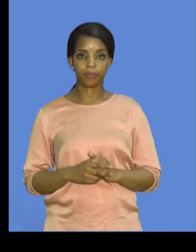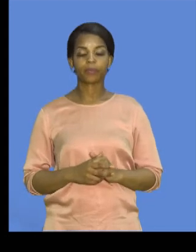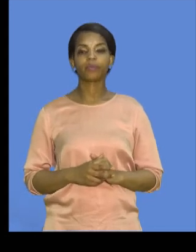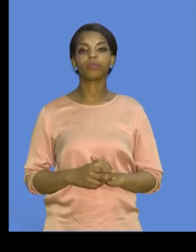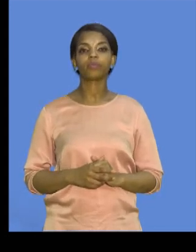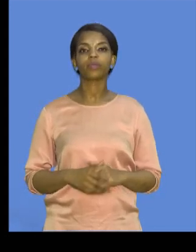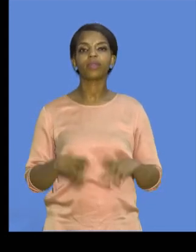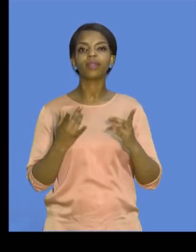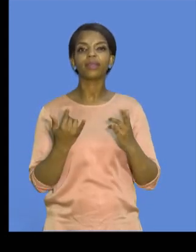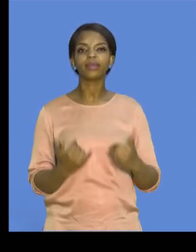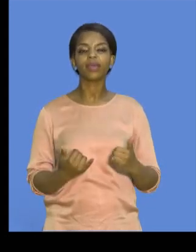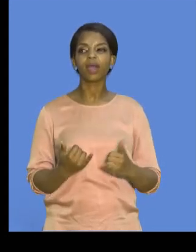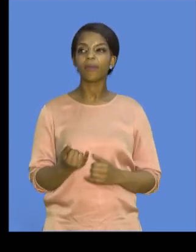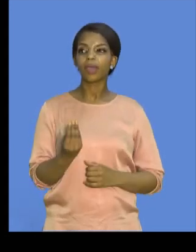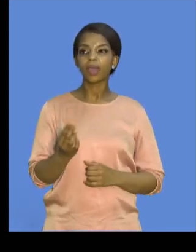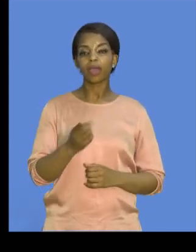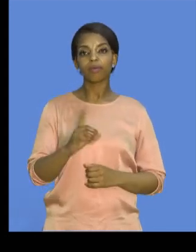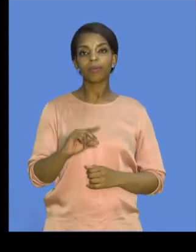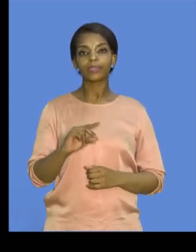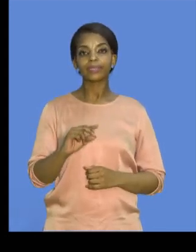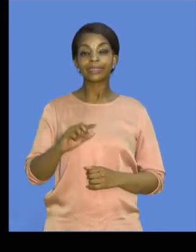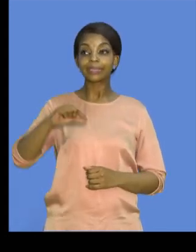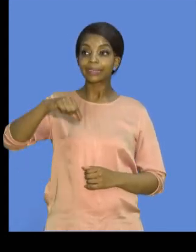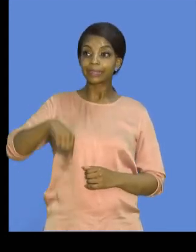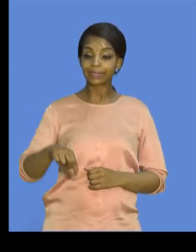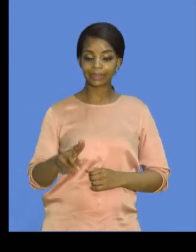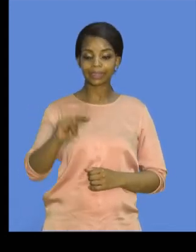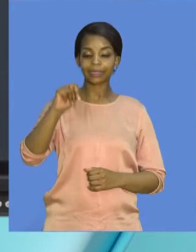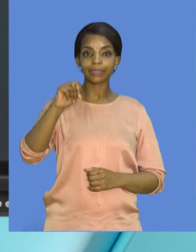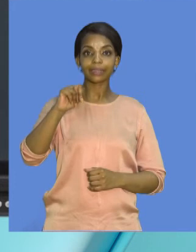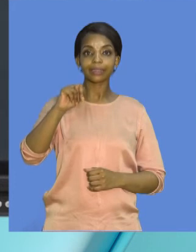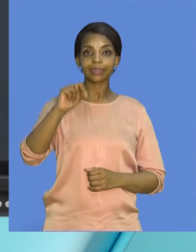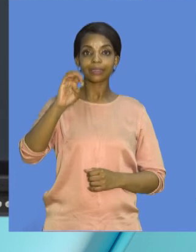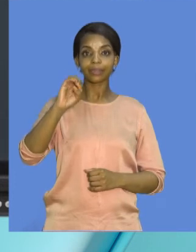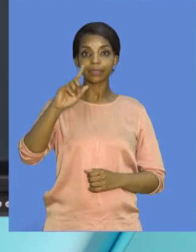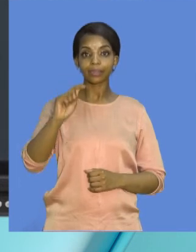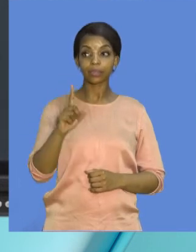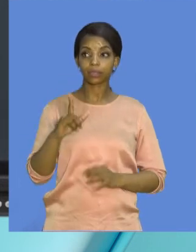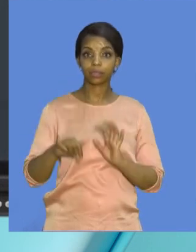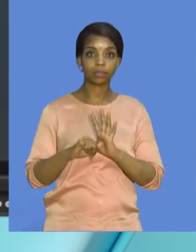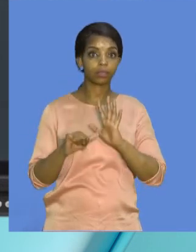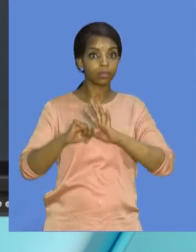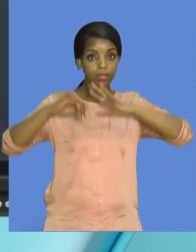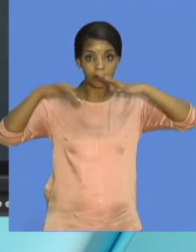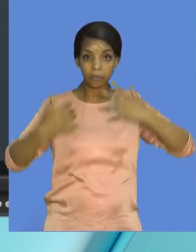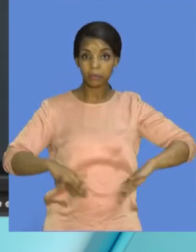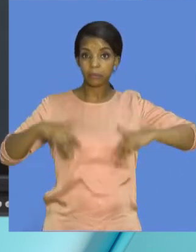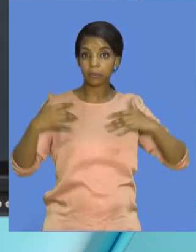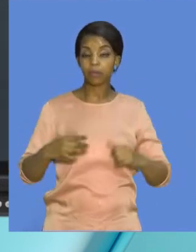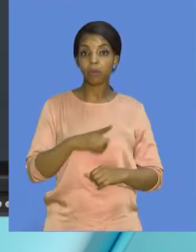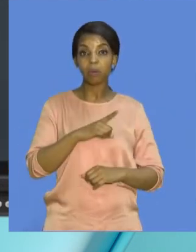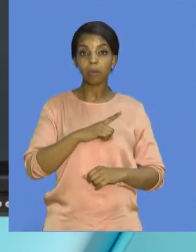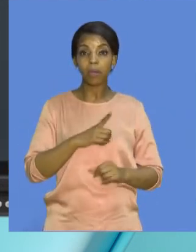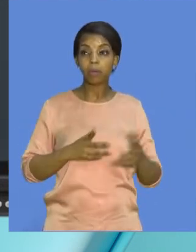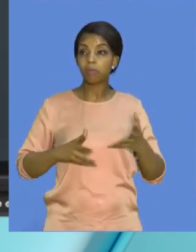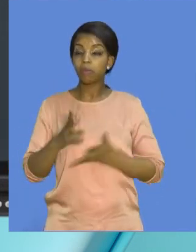Q net. So the word net is very, very important in physics, because we are going to use this word many instances when we talk